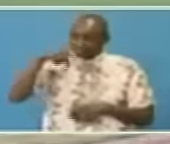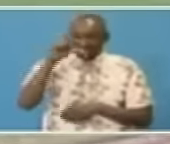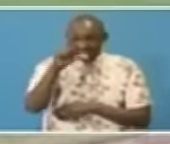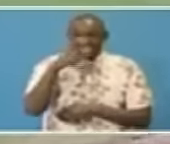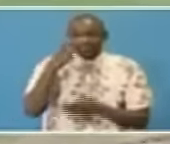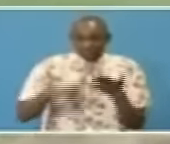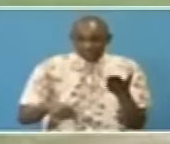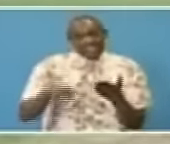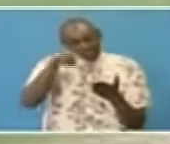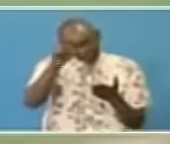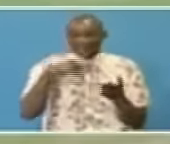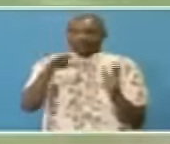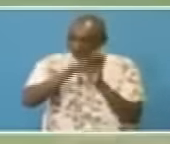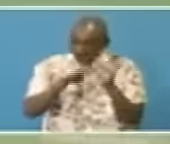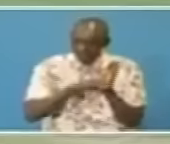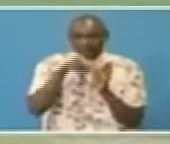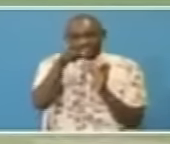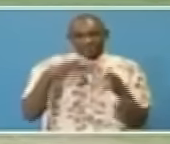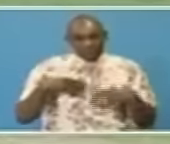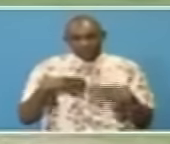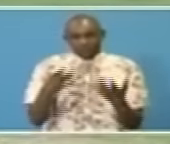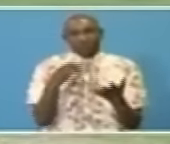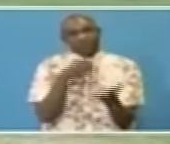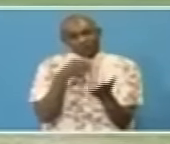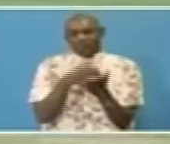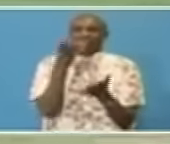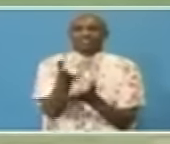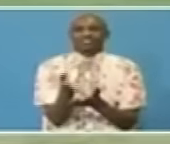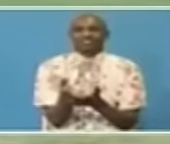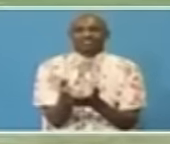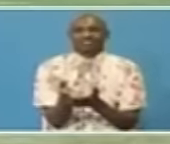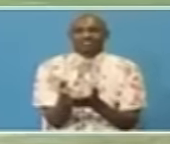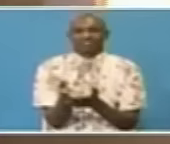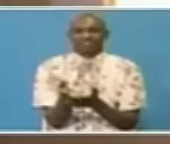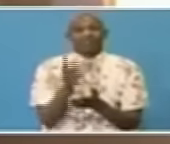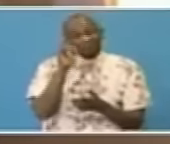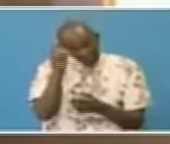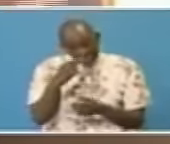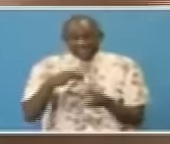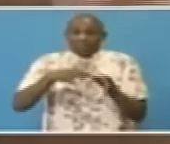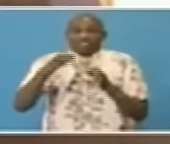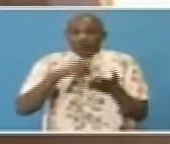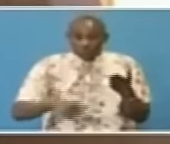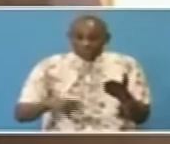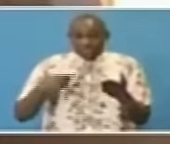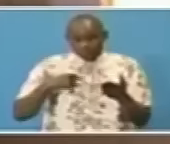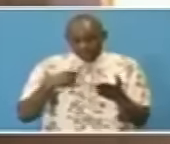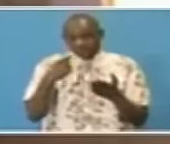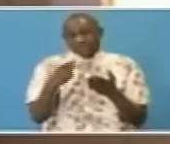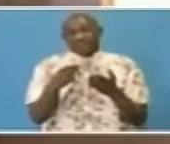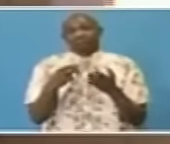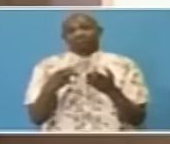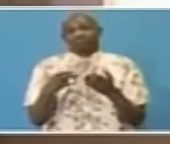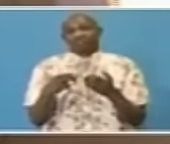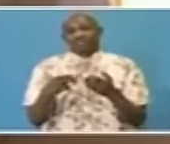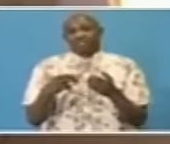Jack Oguda, ipo mikakati ya kuwazuia wachezaji hao kujihusisha na vuguto hilo. As a first measure, we did give SportPesa the